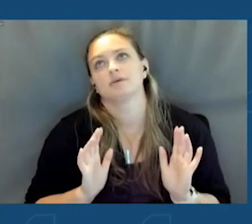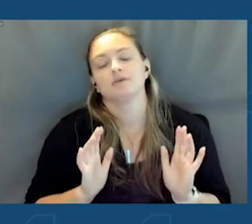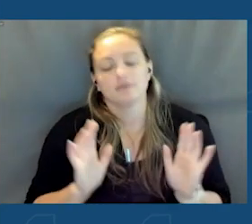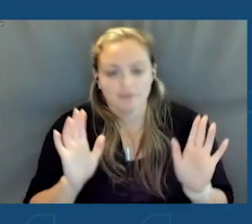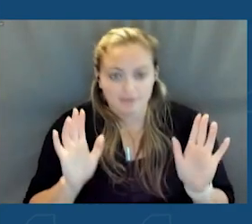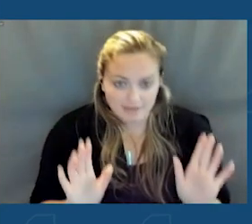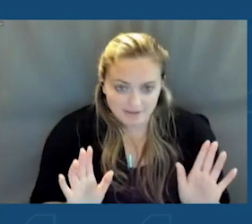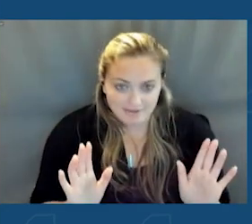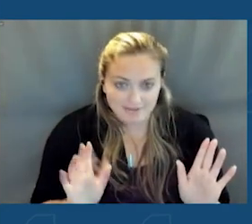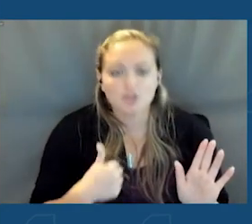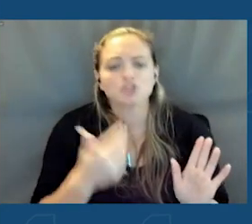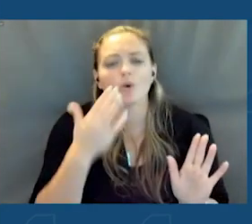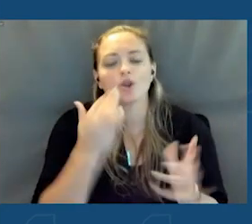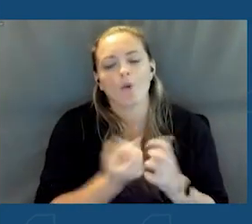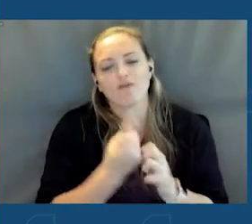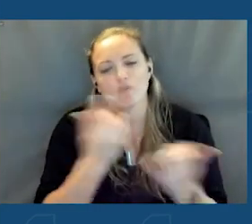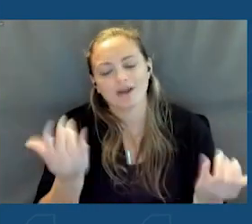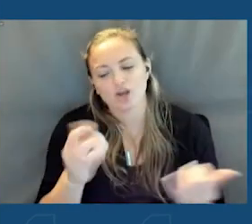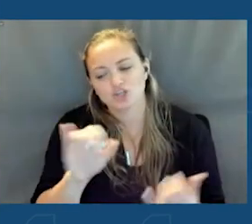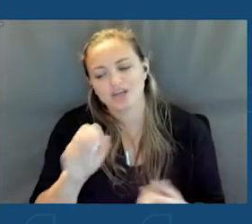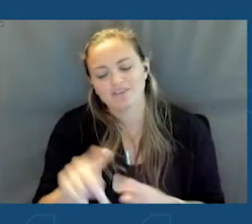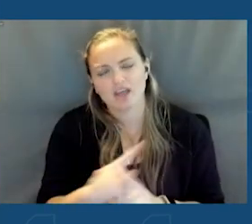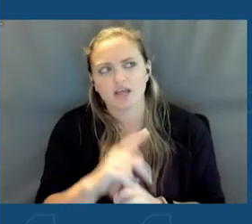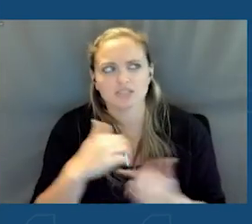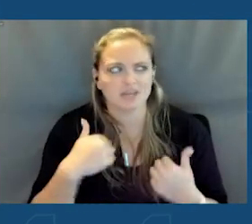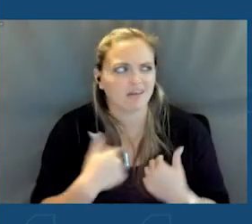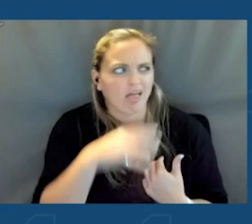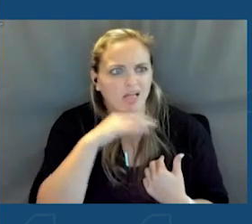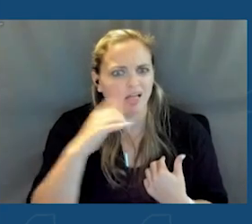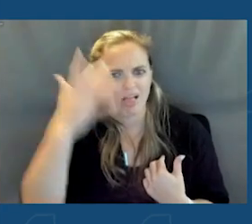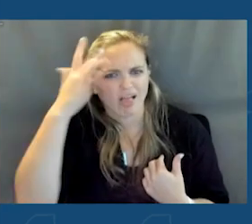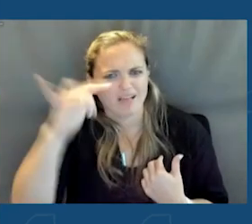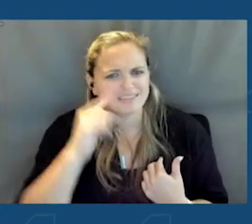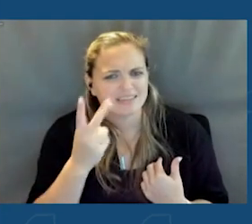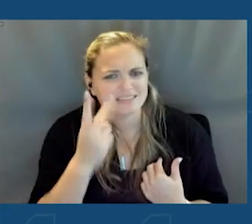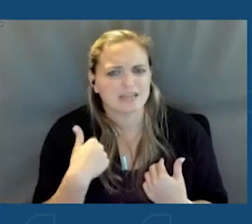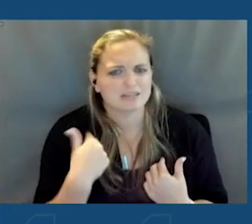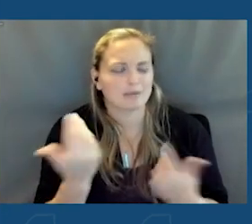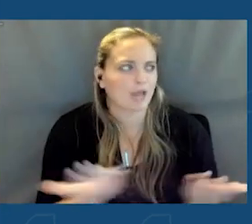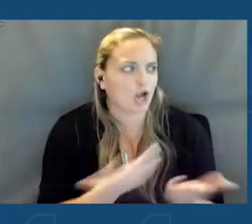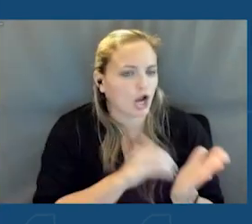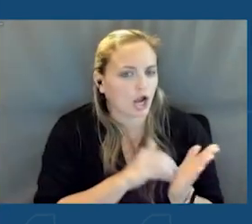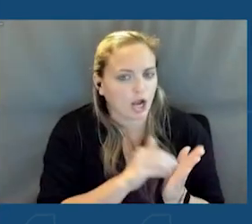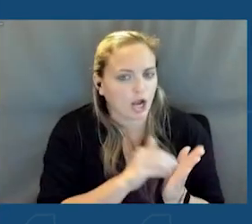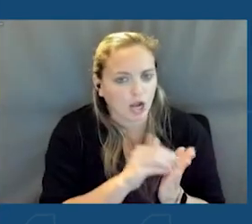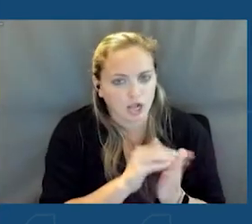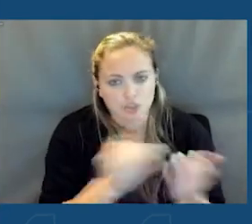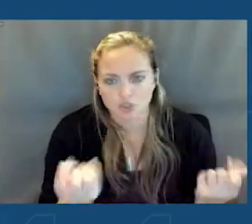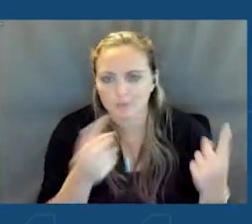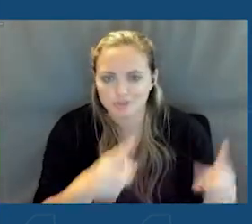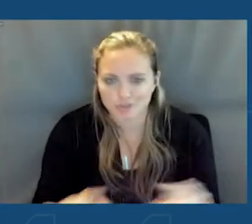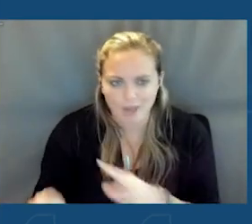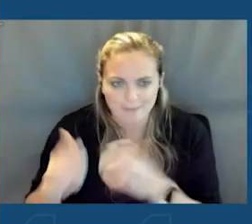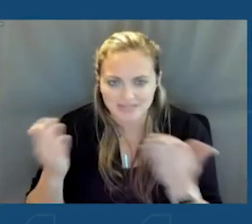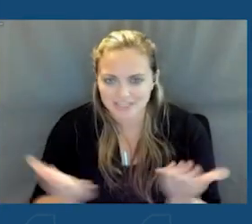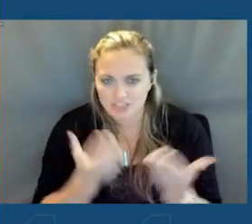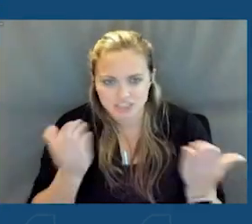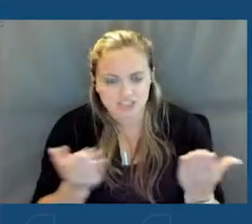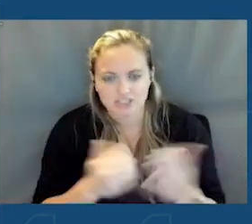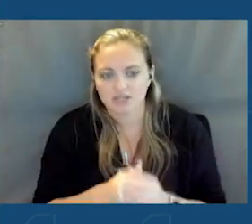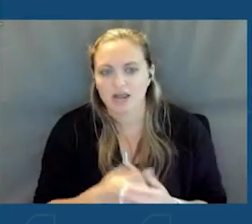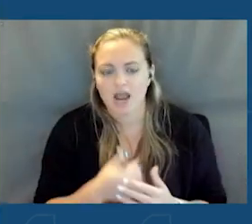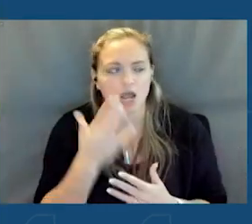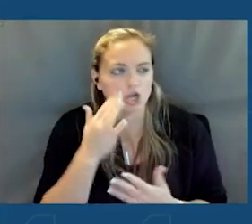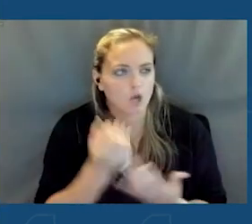And I know everyone at JFK is tired of seeing me because I'm always here. There is so much going on here. And I know every